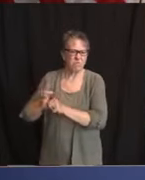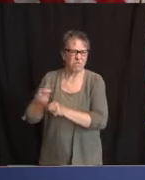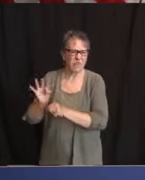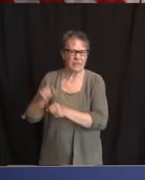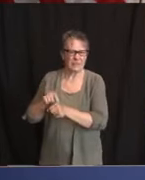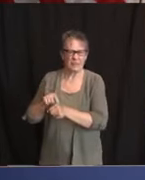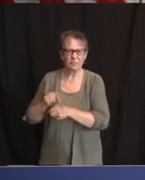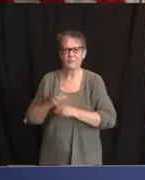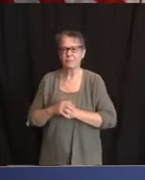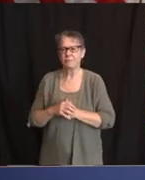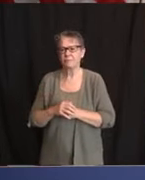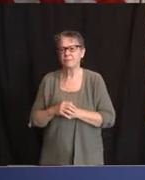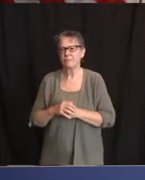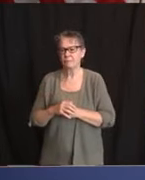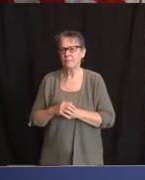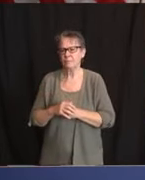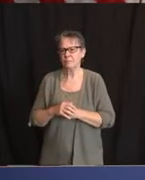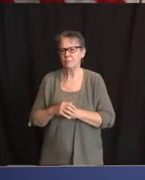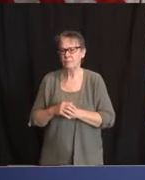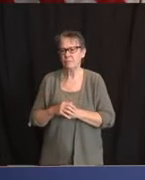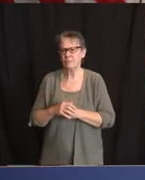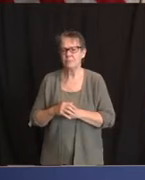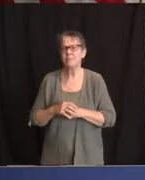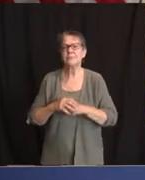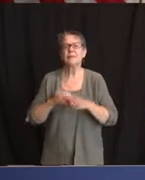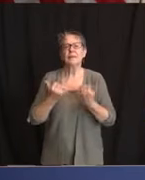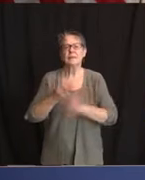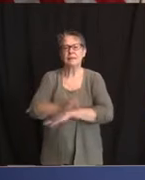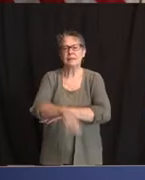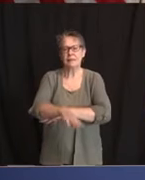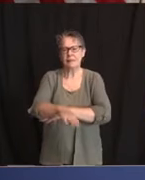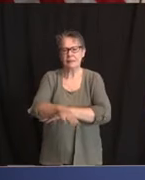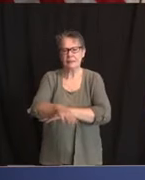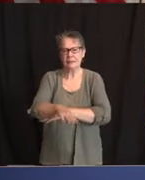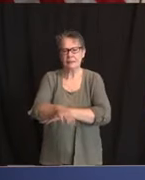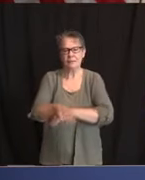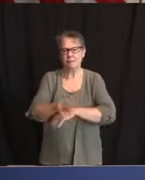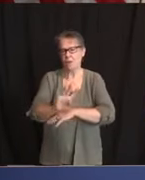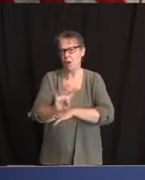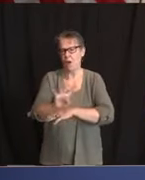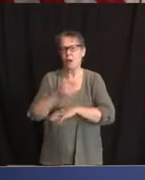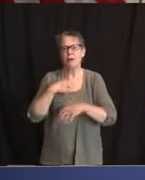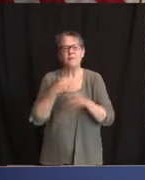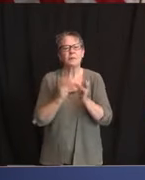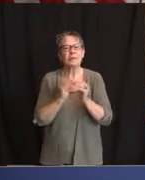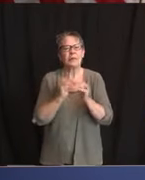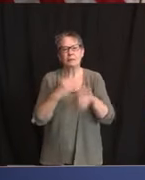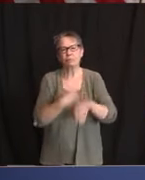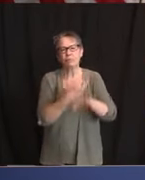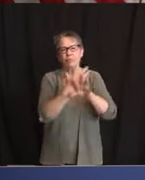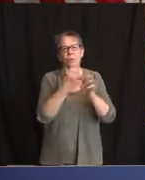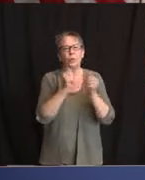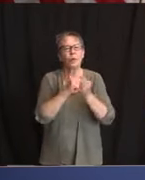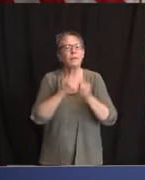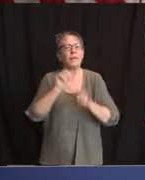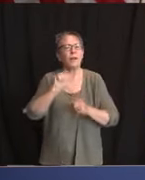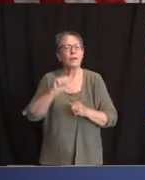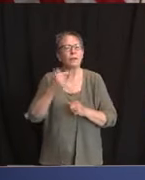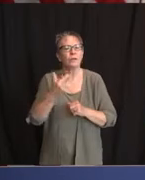thank you for inviting me. So, folks, again, keep doing what you're doing. You've done an extraordinary job. Keep it up. I promise